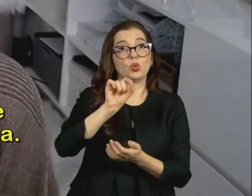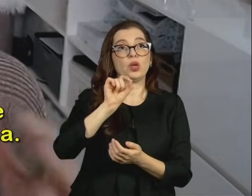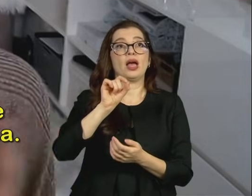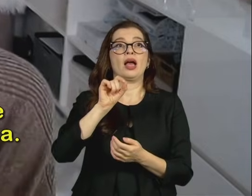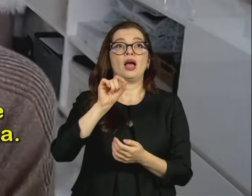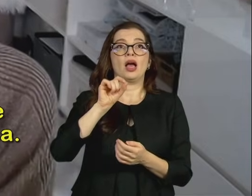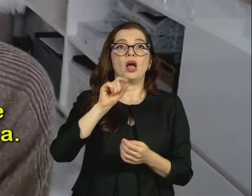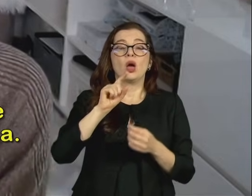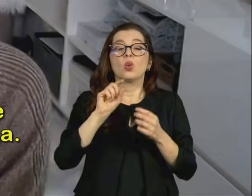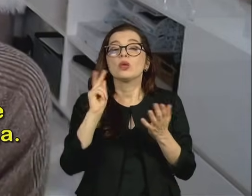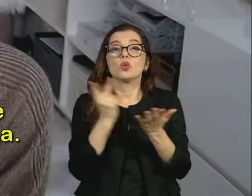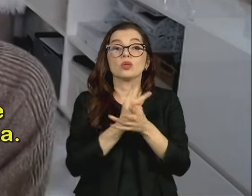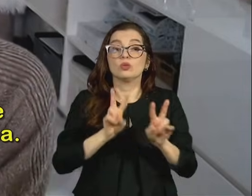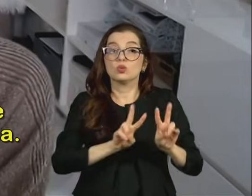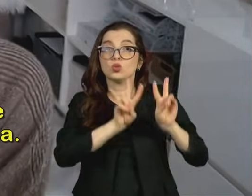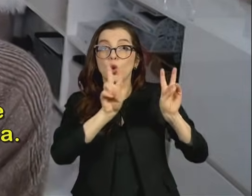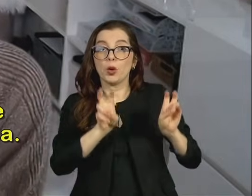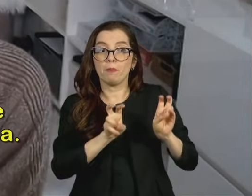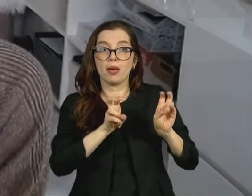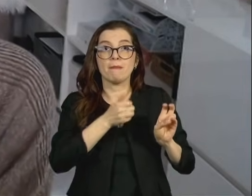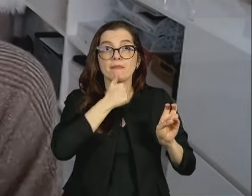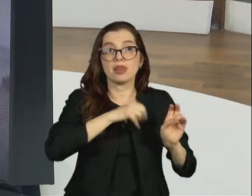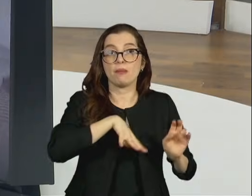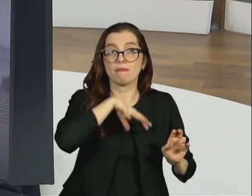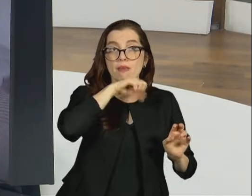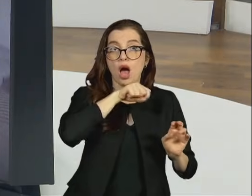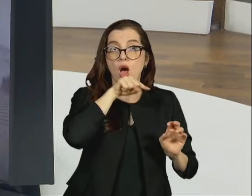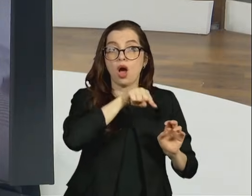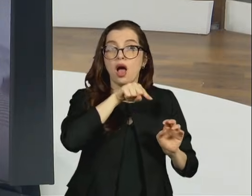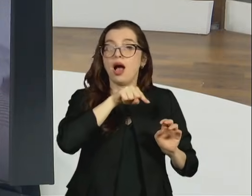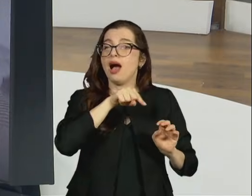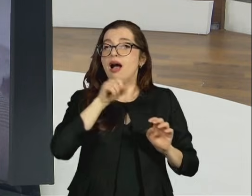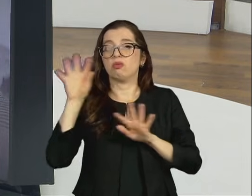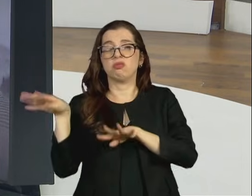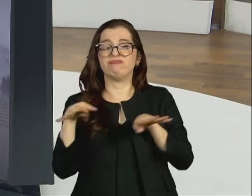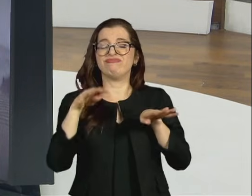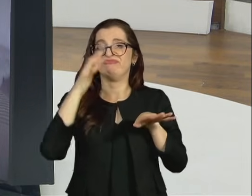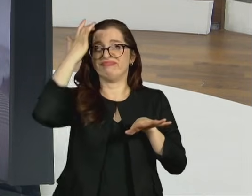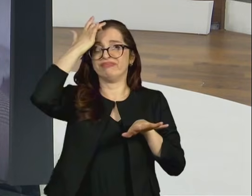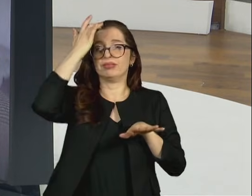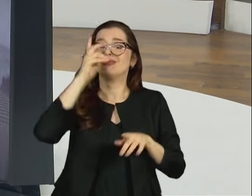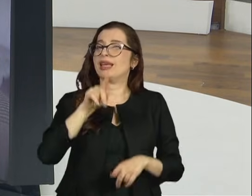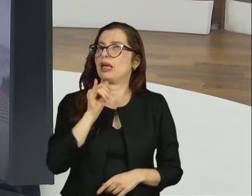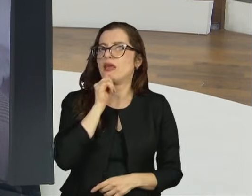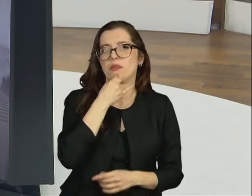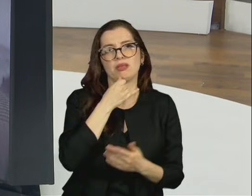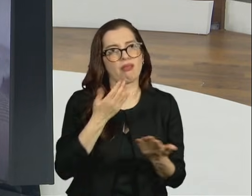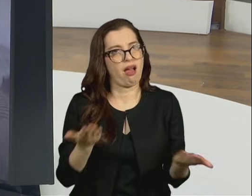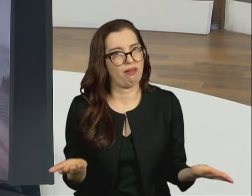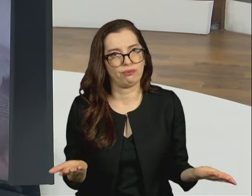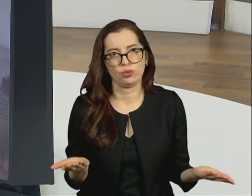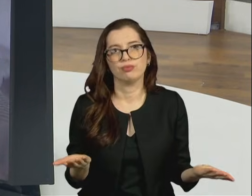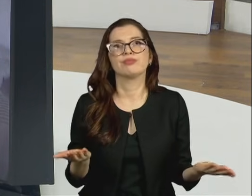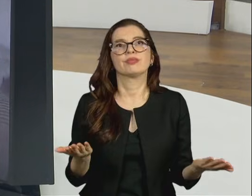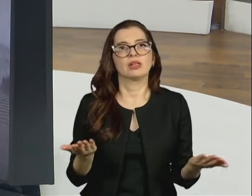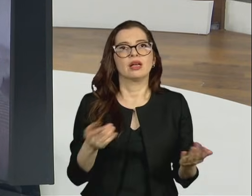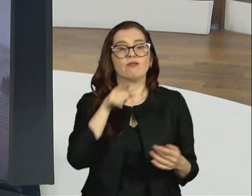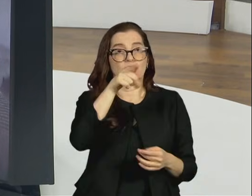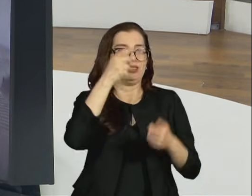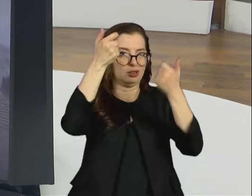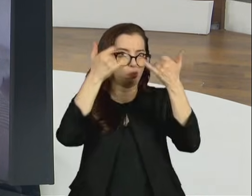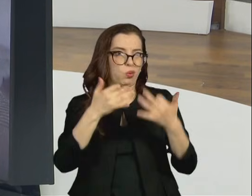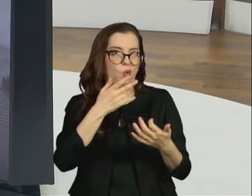towards menopauseism, which is very unfortunate. It's really unfortunate in many different ways because, like you